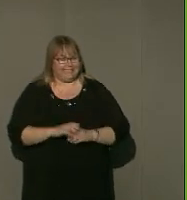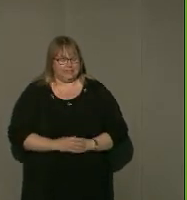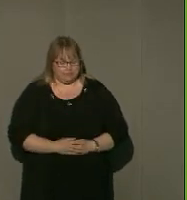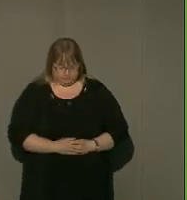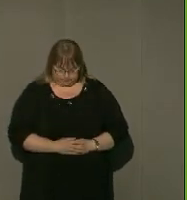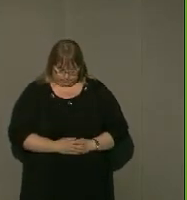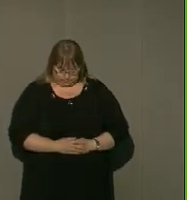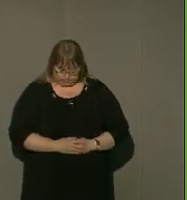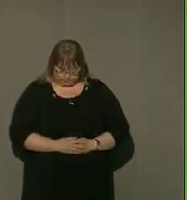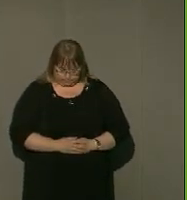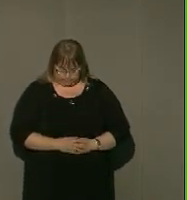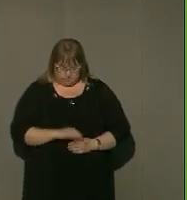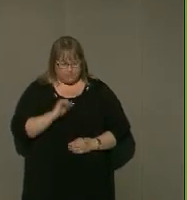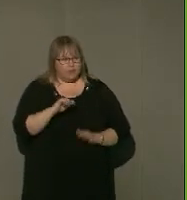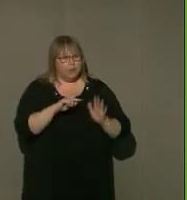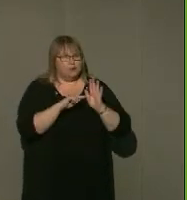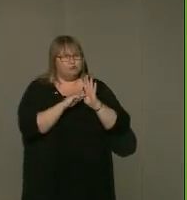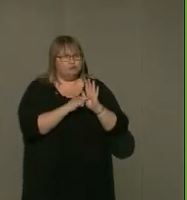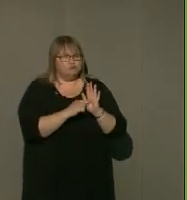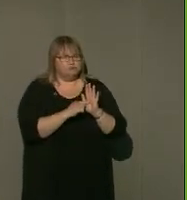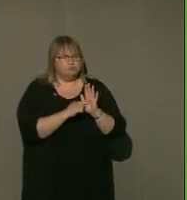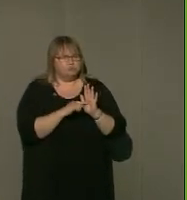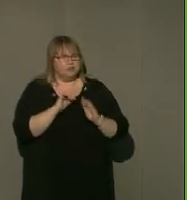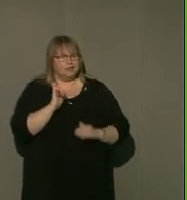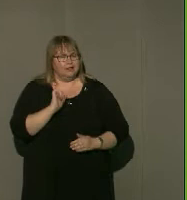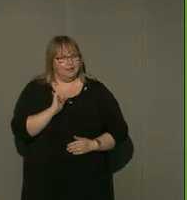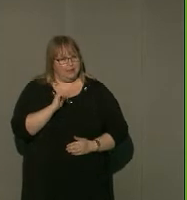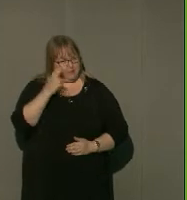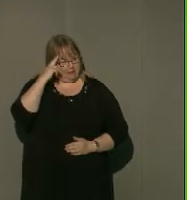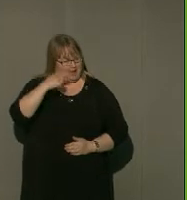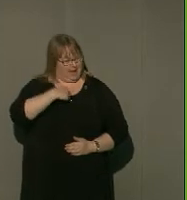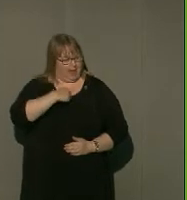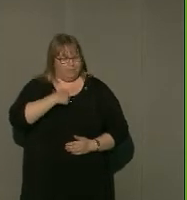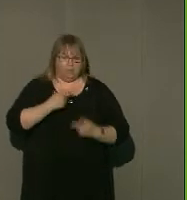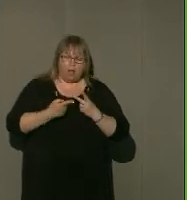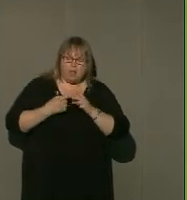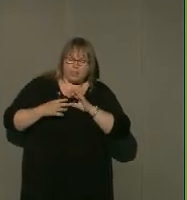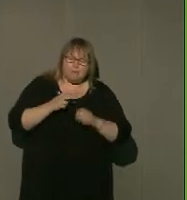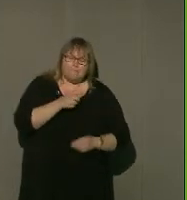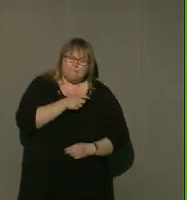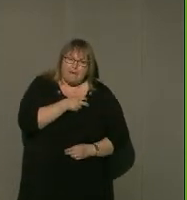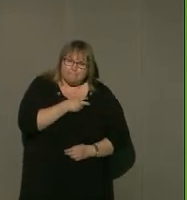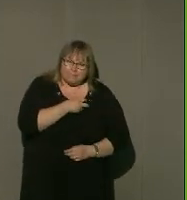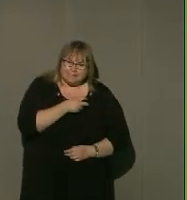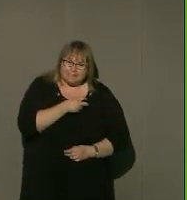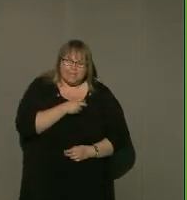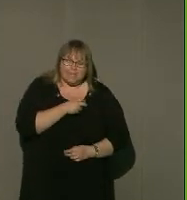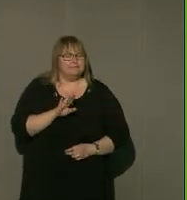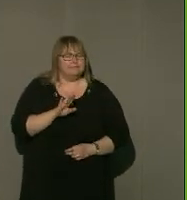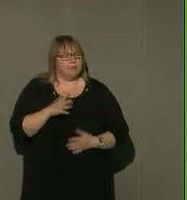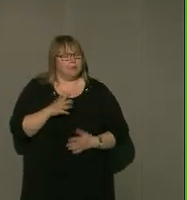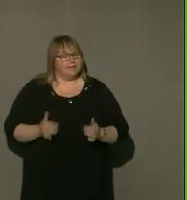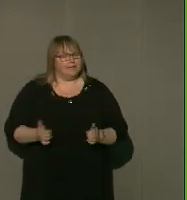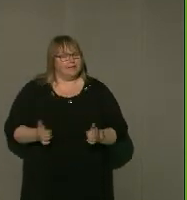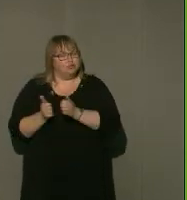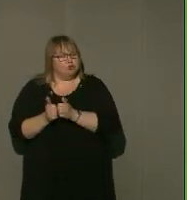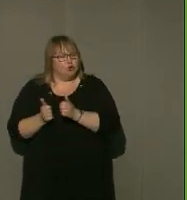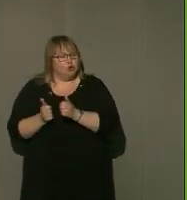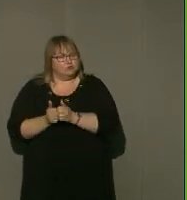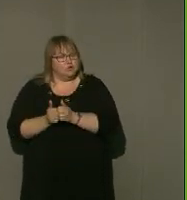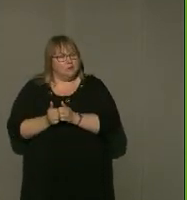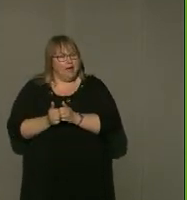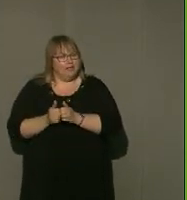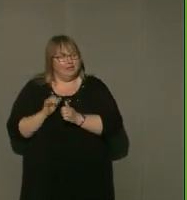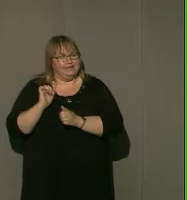One of them is a motion that is in name of myself and other members. It actually also was endorsed by the disciplinary